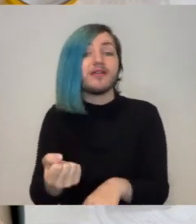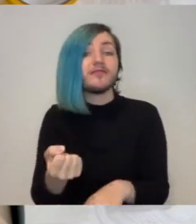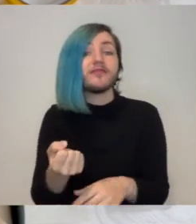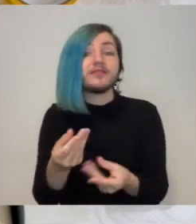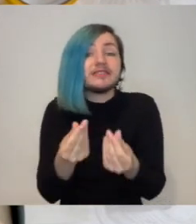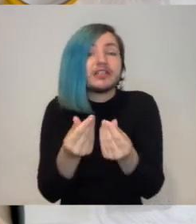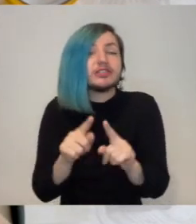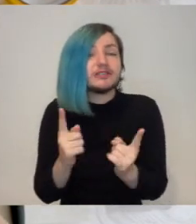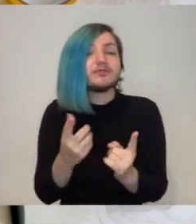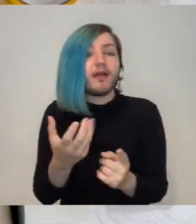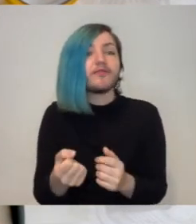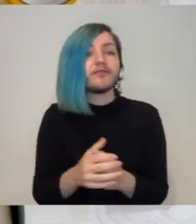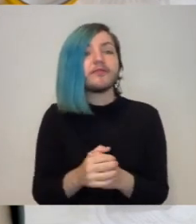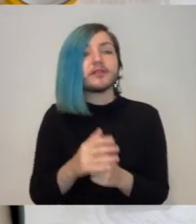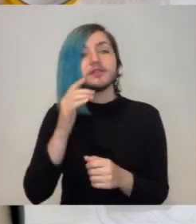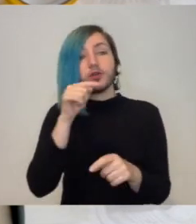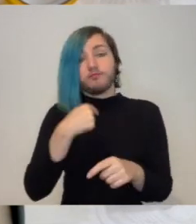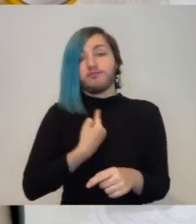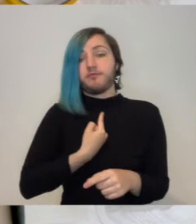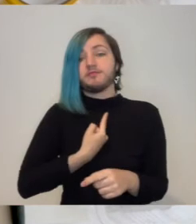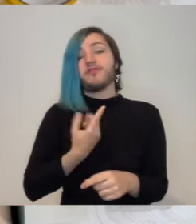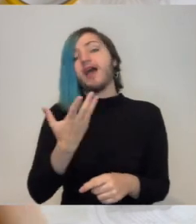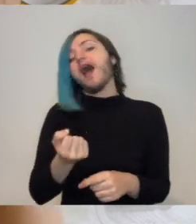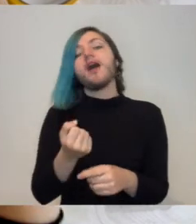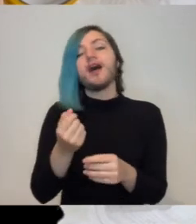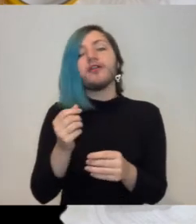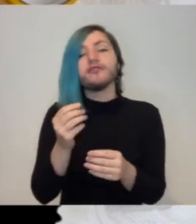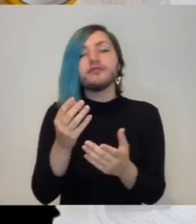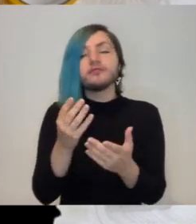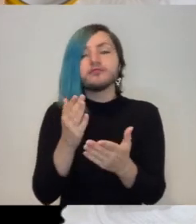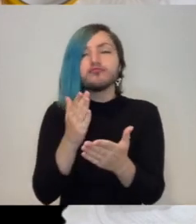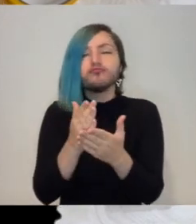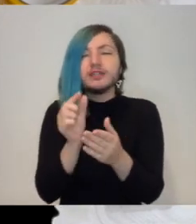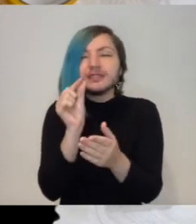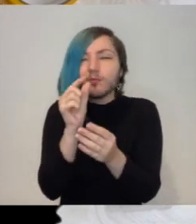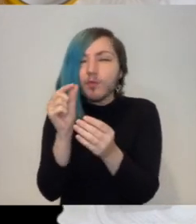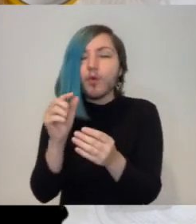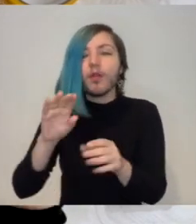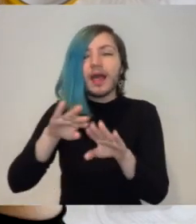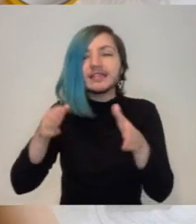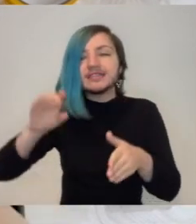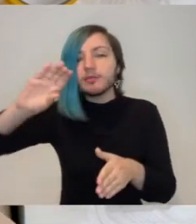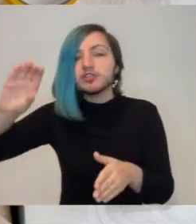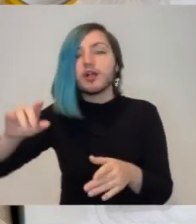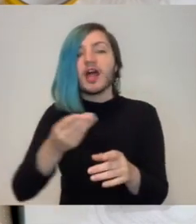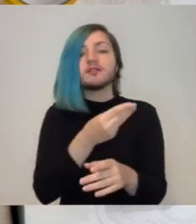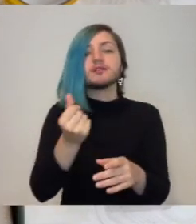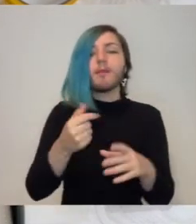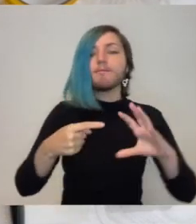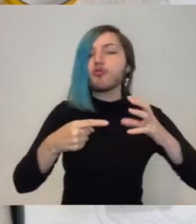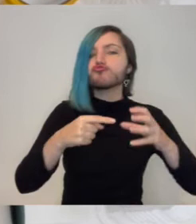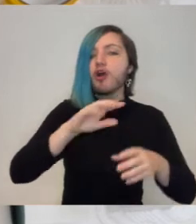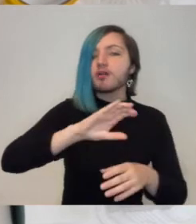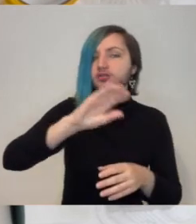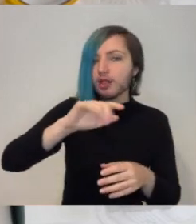variations in texture. So I've got really fine sort of table salt here, and then I've got a couple of rock salt crystals. Now the thing